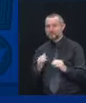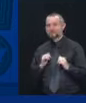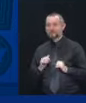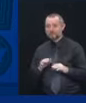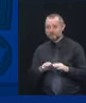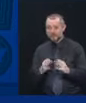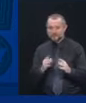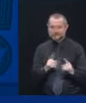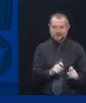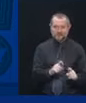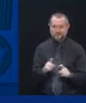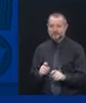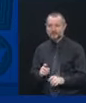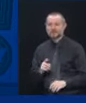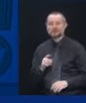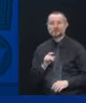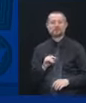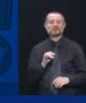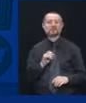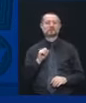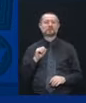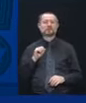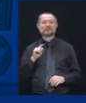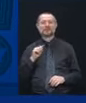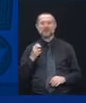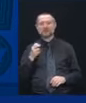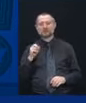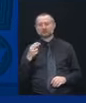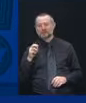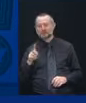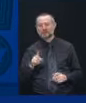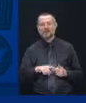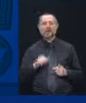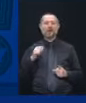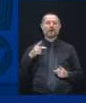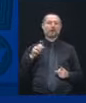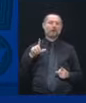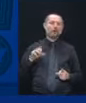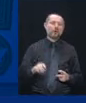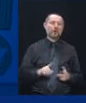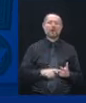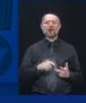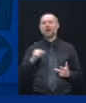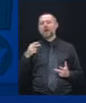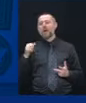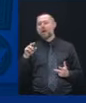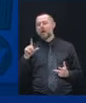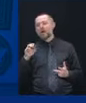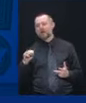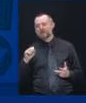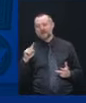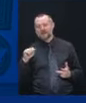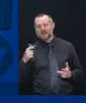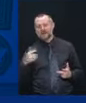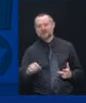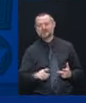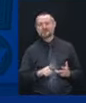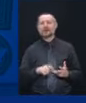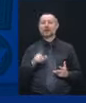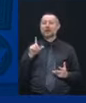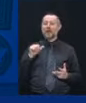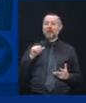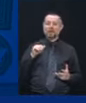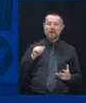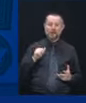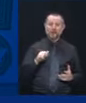the Shed, the Apollo, Harlem Stage, Alice Bush Opera Theater, that we can start to reopen with